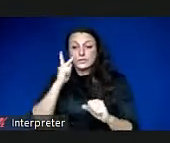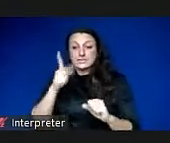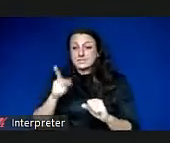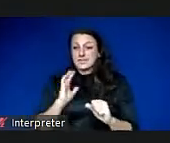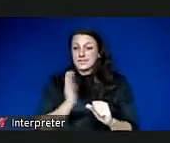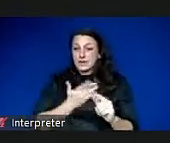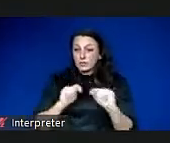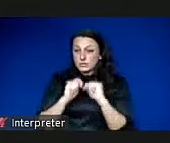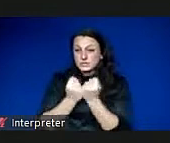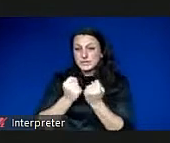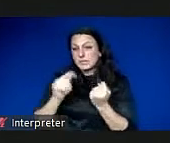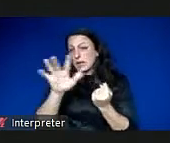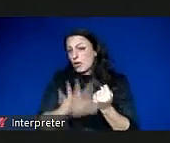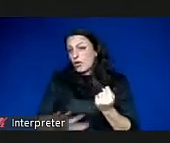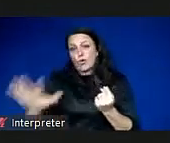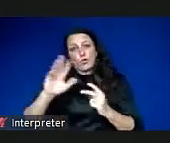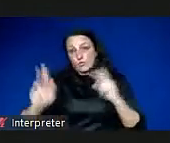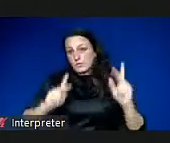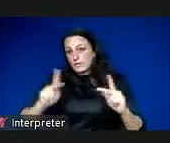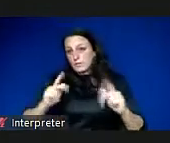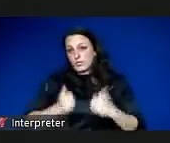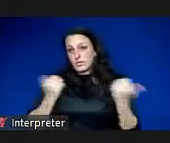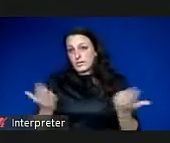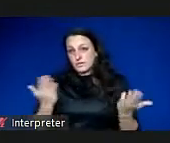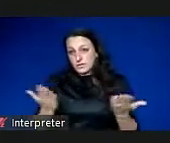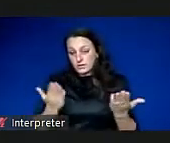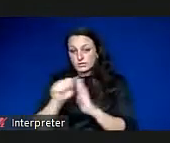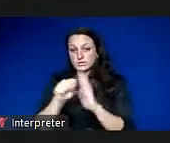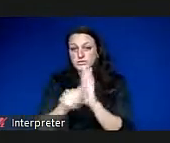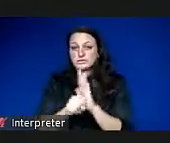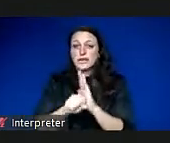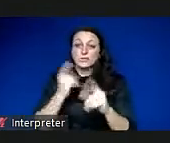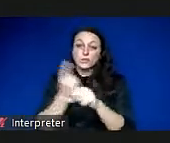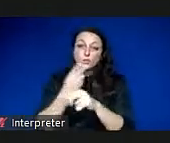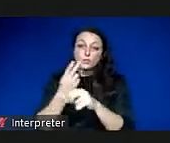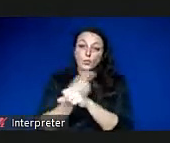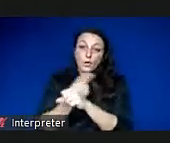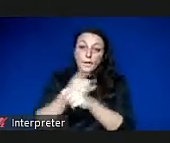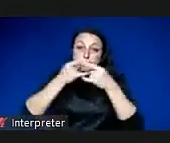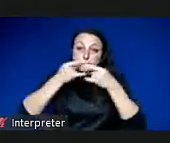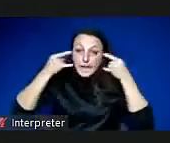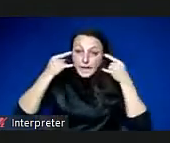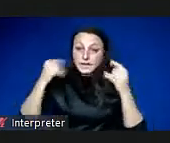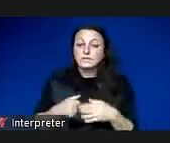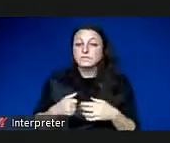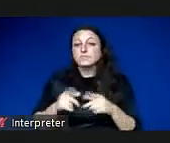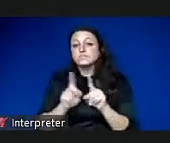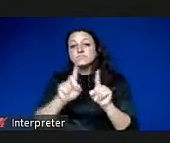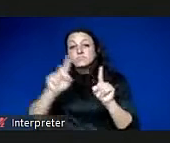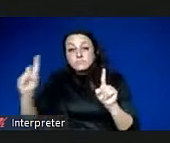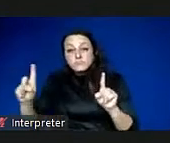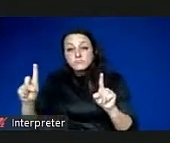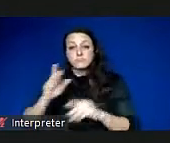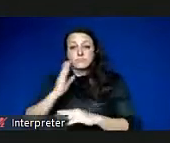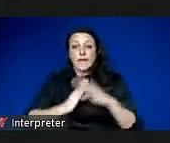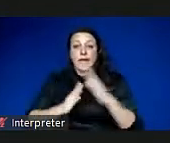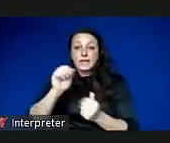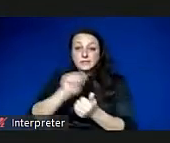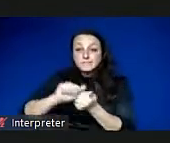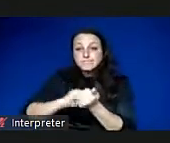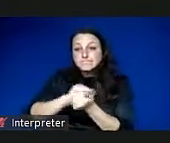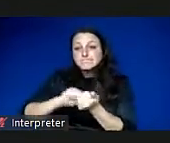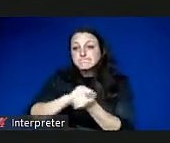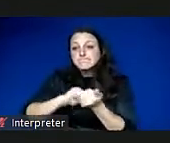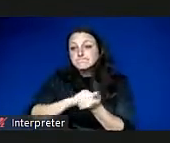all Coloradans really through things like mask wearing, social distancing, hand washing, and all of the other actions that Coloradans have